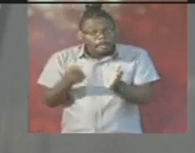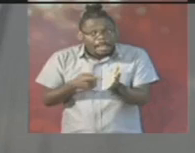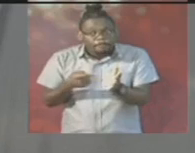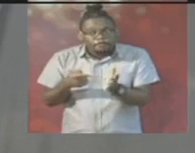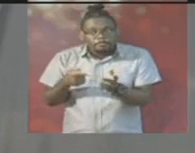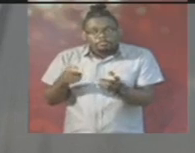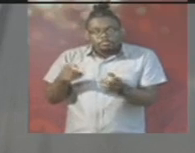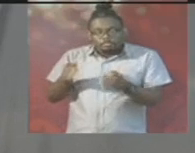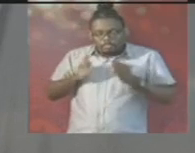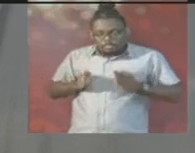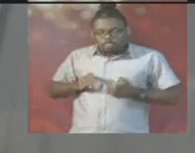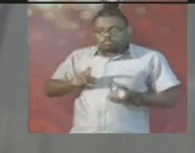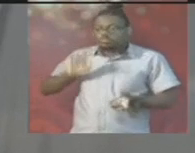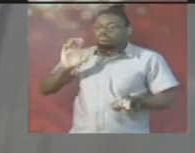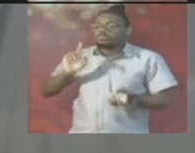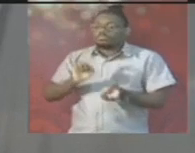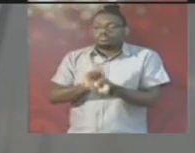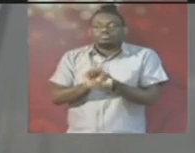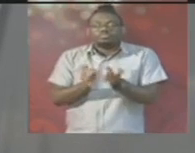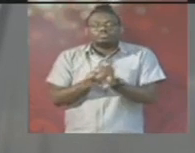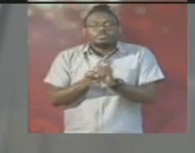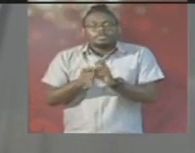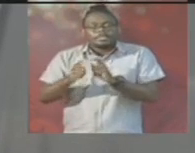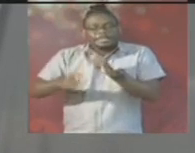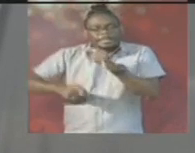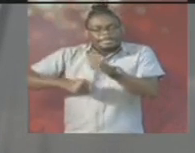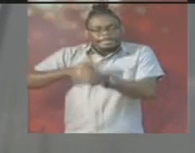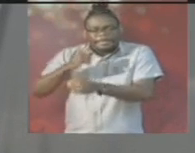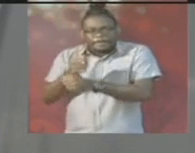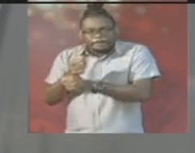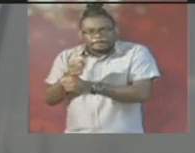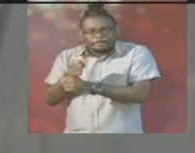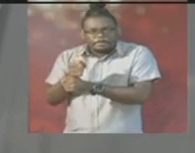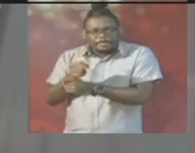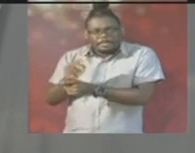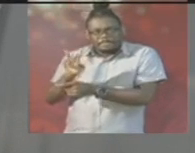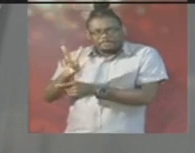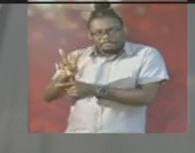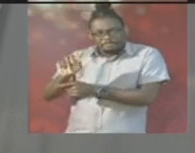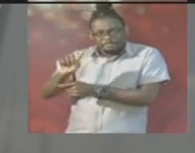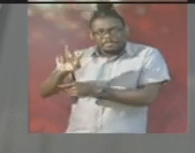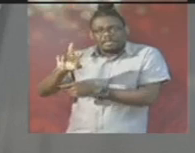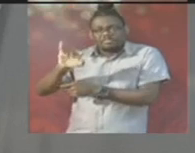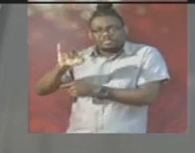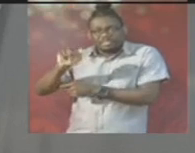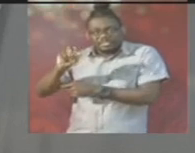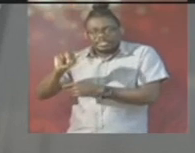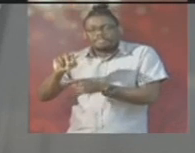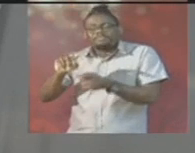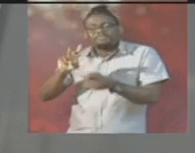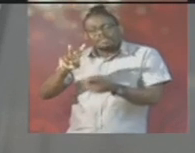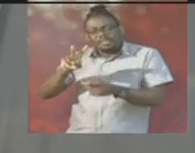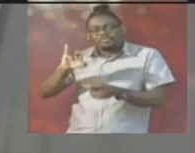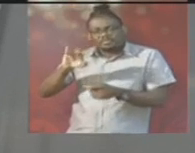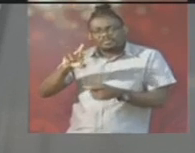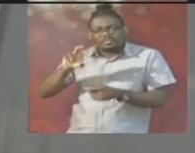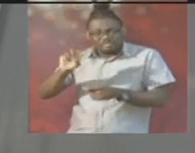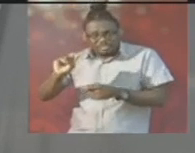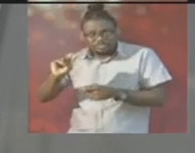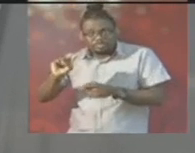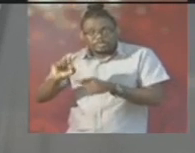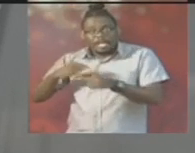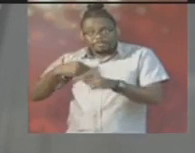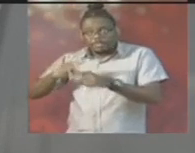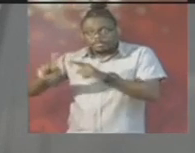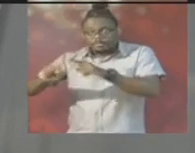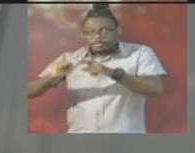the virus's properties. For example, a mutation might cause a virus to spread more quickly or less quickly, or it might cause the